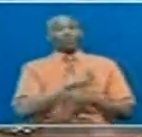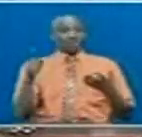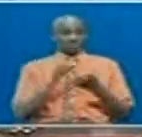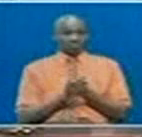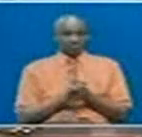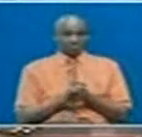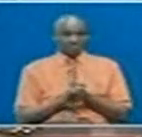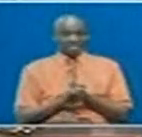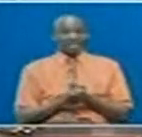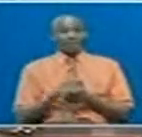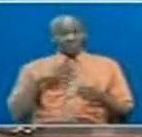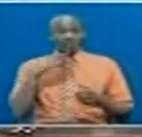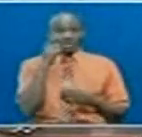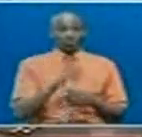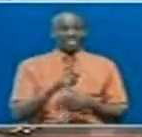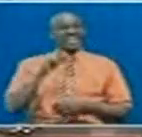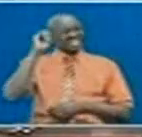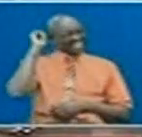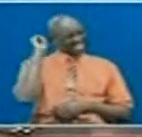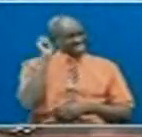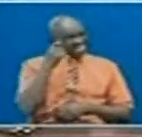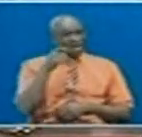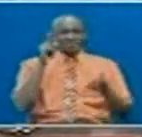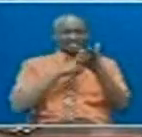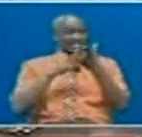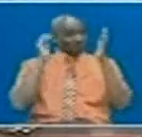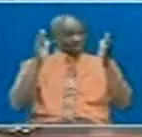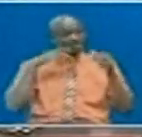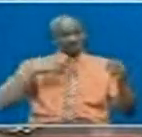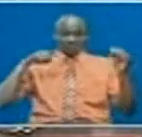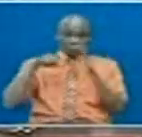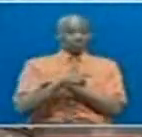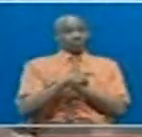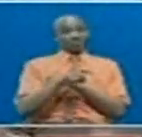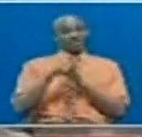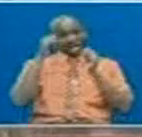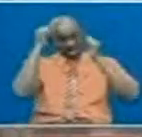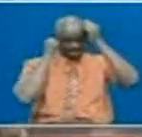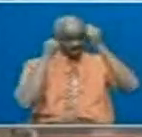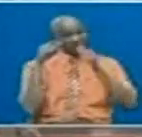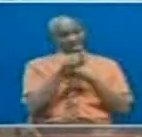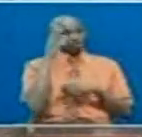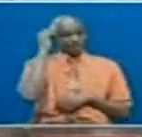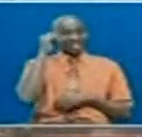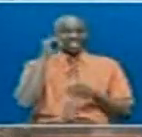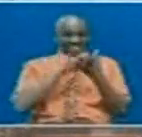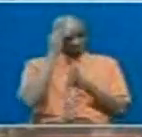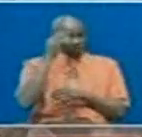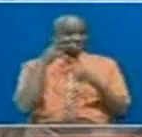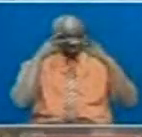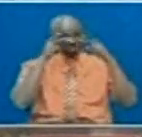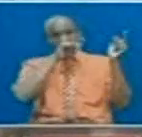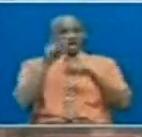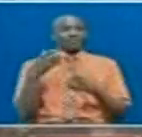biggest mistake was to invade Somalia back in 2011. The biggest mistake. That's why Al-Shabaab has been using